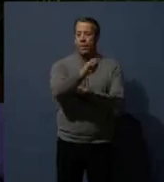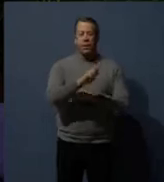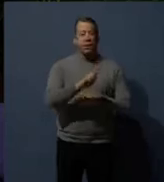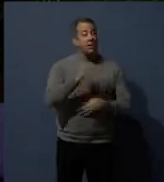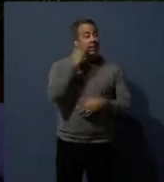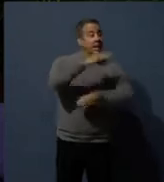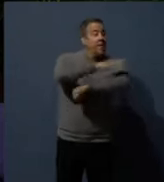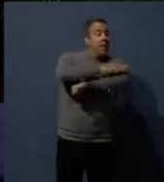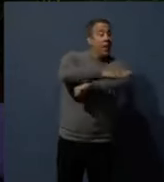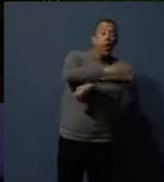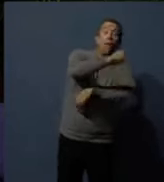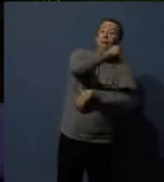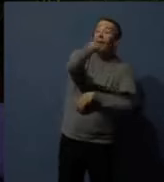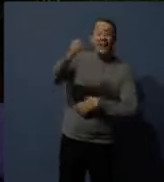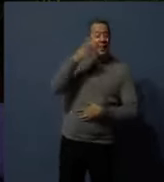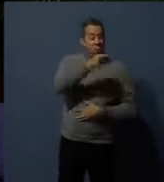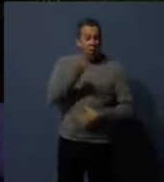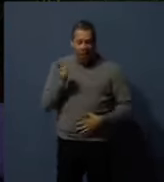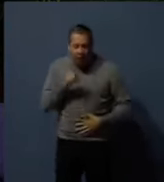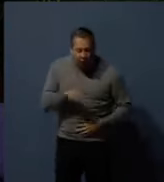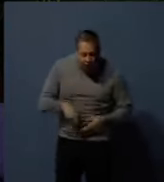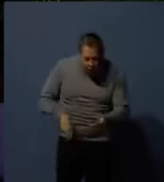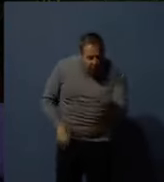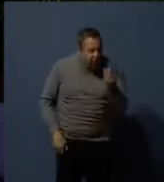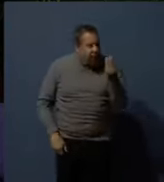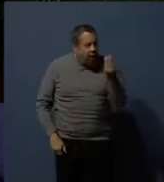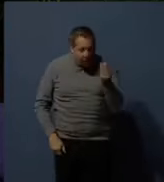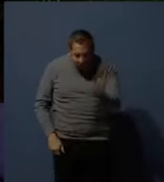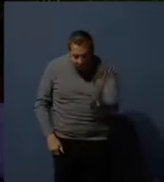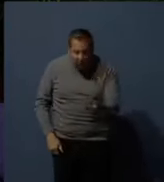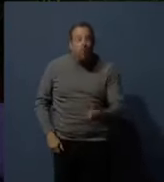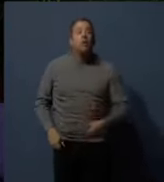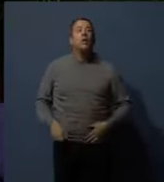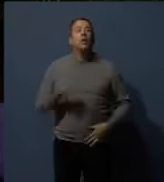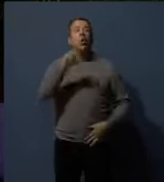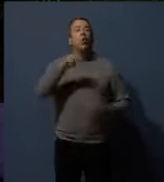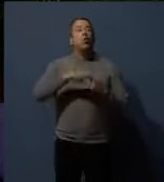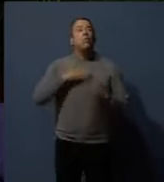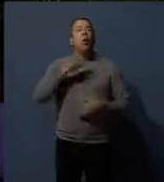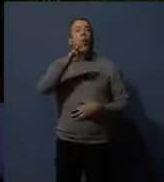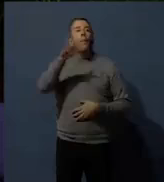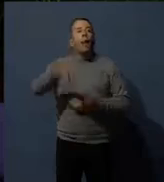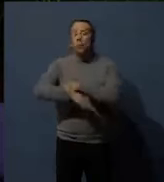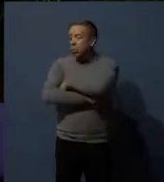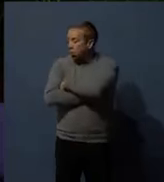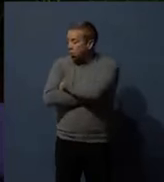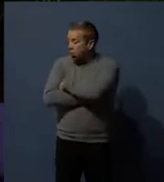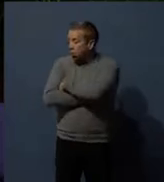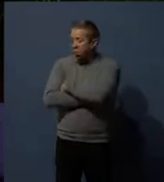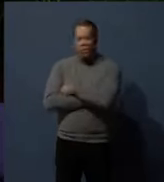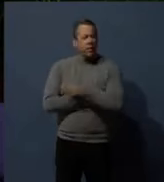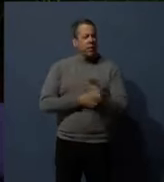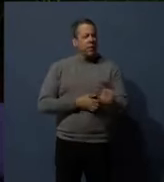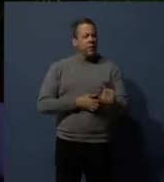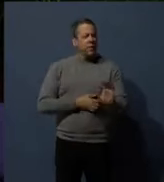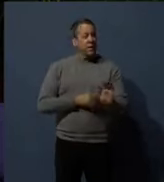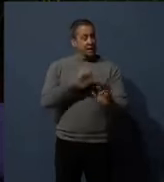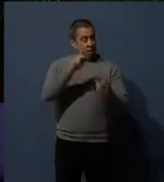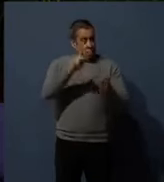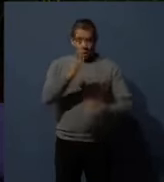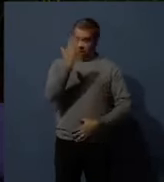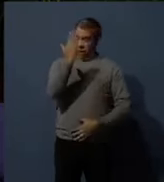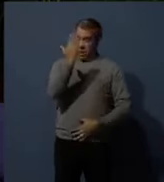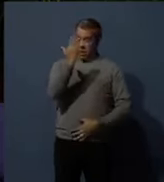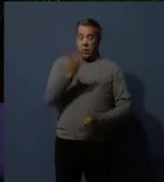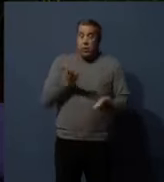just say, go to my website. Don't talk to me, just go to my website. It doesn't make sense. So if you have people in front of you, have face-to-face conversations